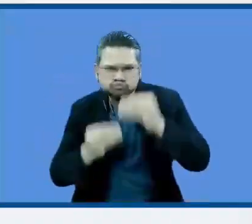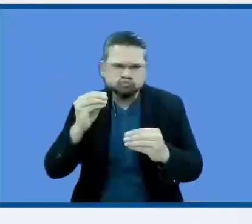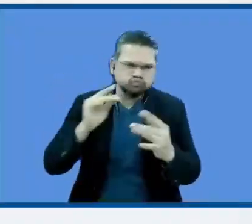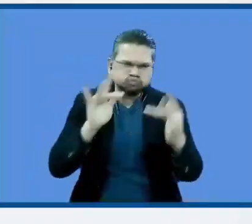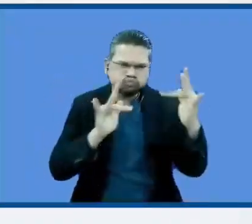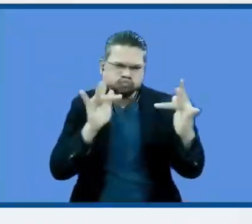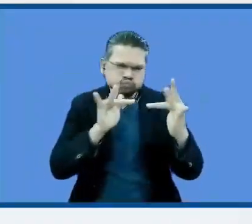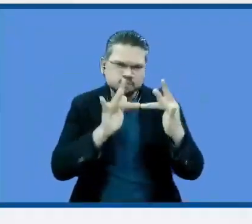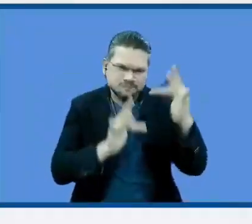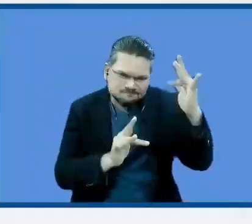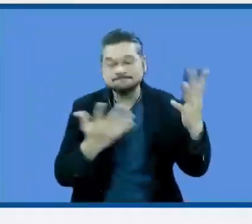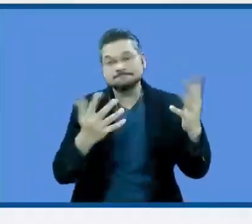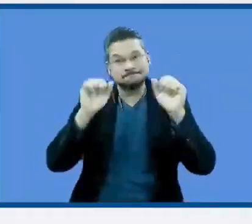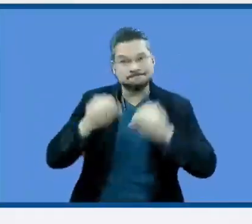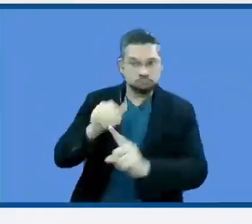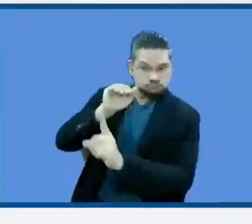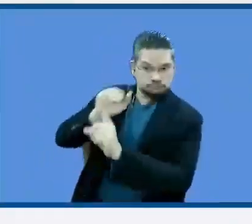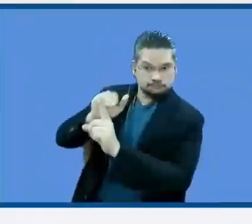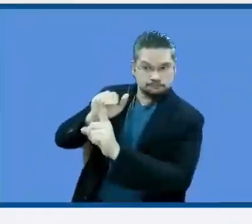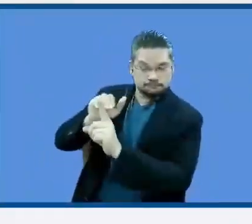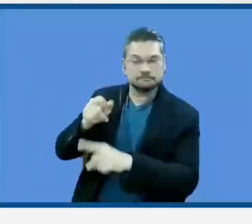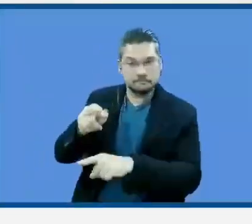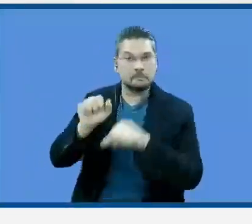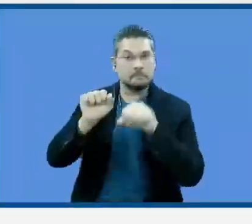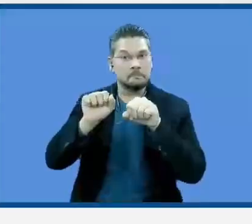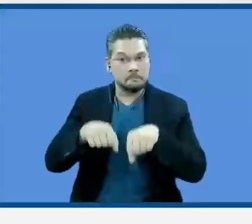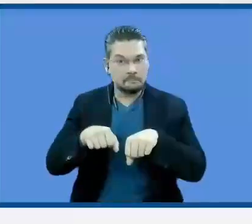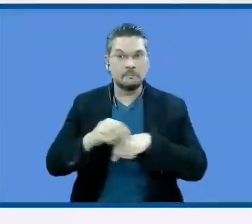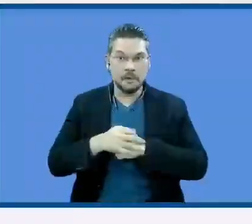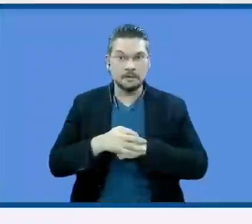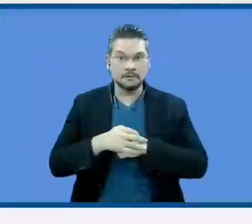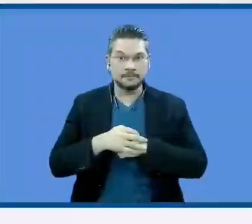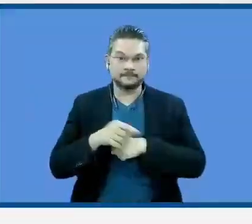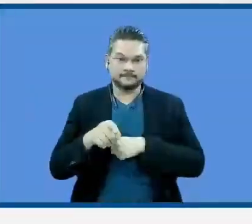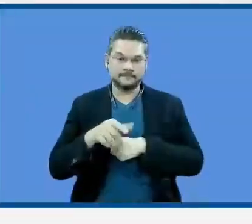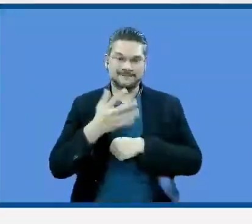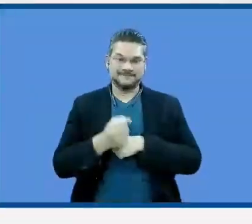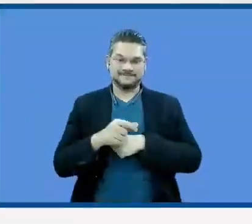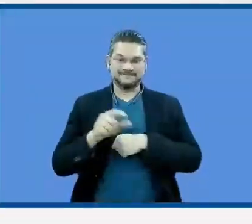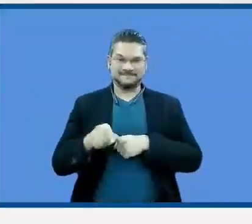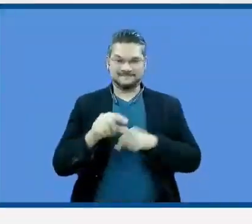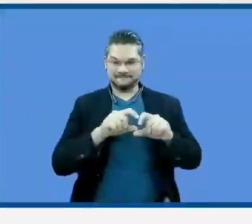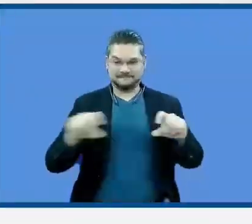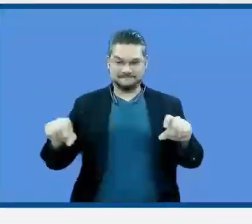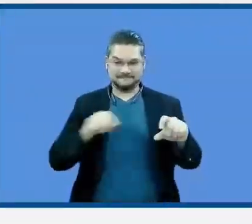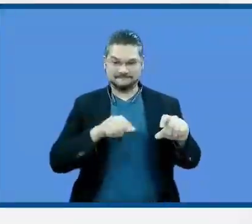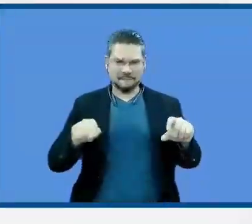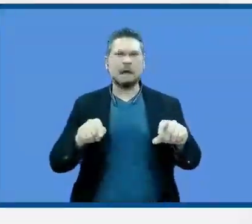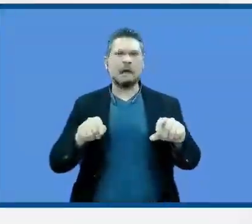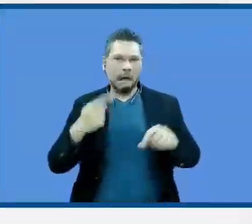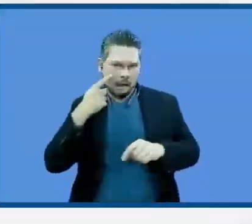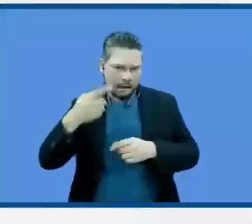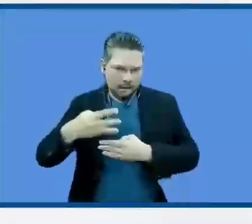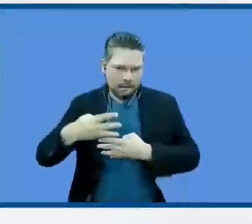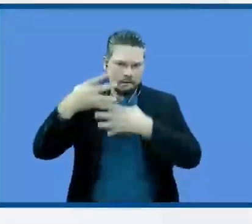you can contact the team through the persons tab. You can identify them easily because you will